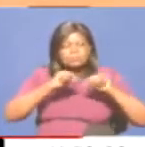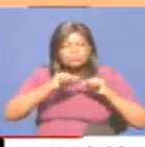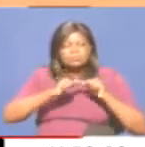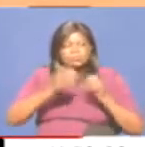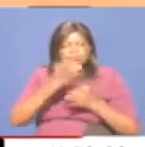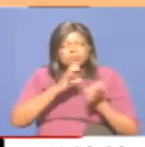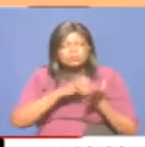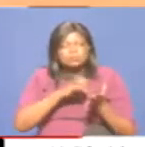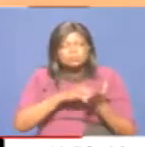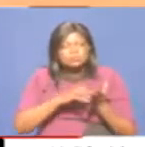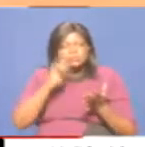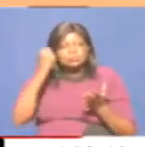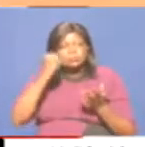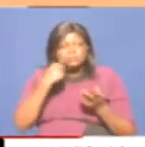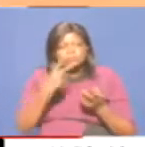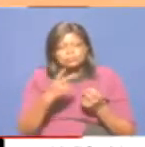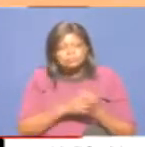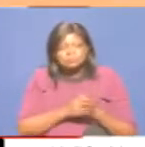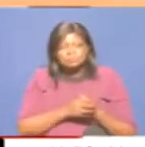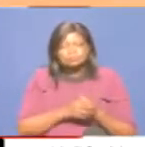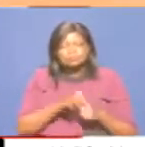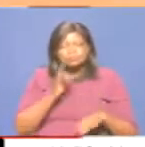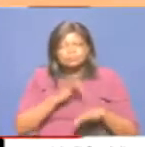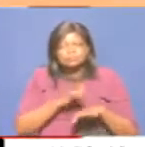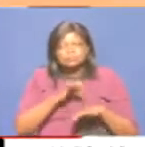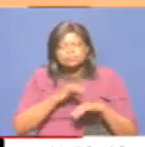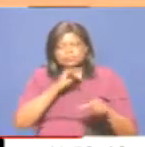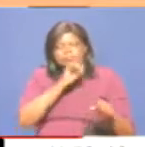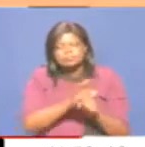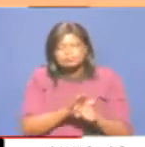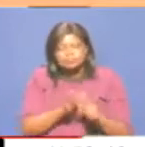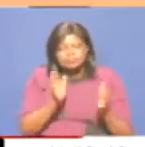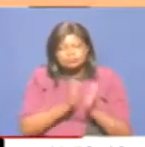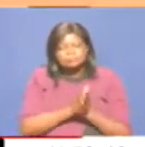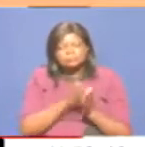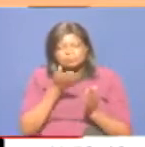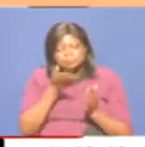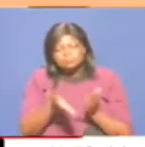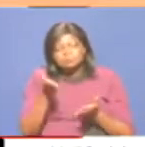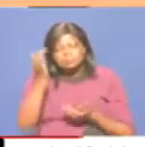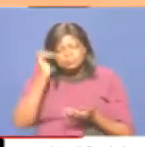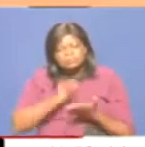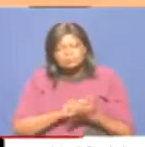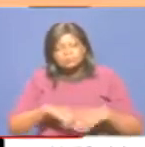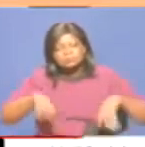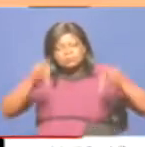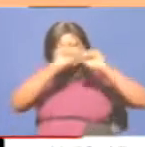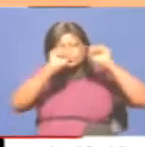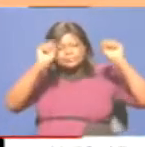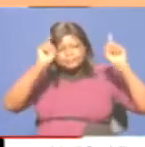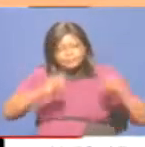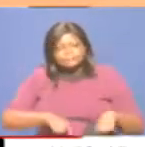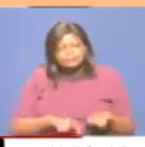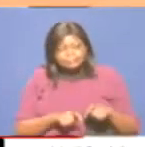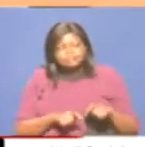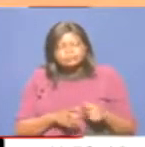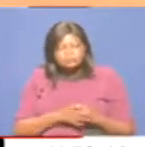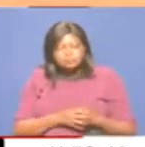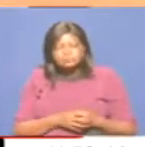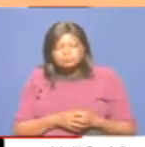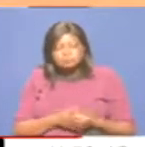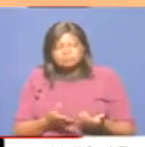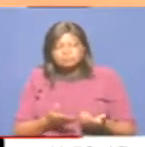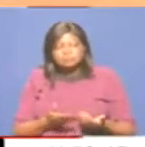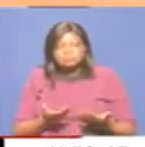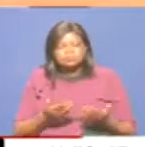this country. Mm-hmm. We have seen the effects of COVID, mm-hmm. and it is there that we expect the president should actually de-escalate some of these protocols